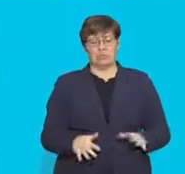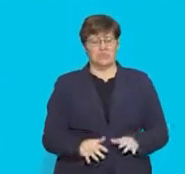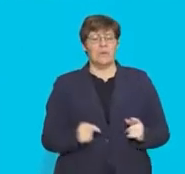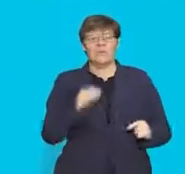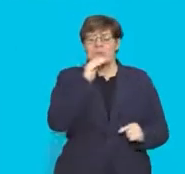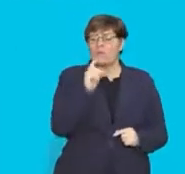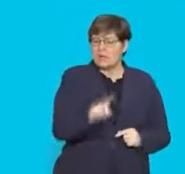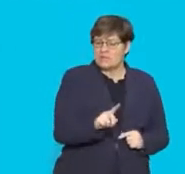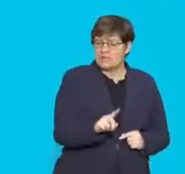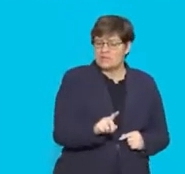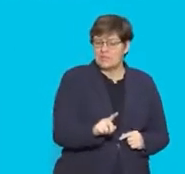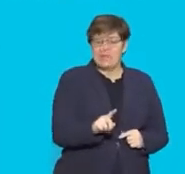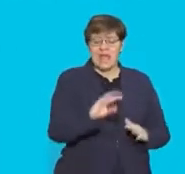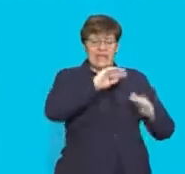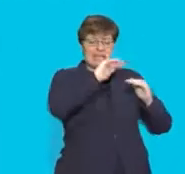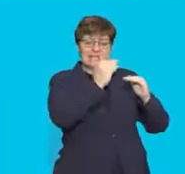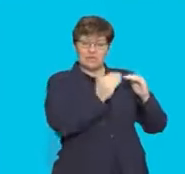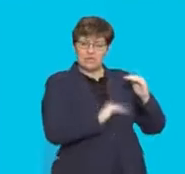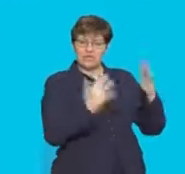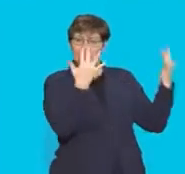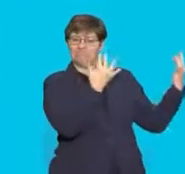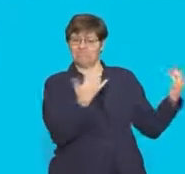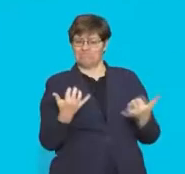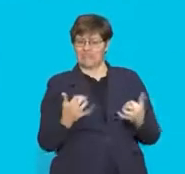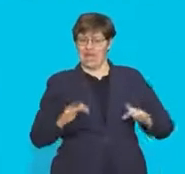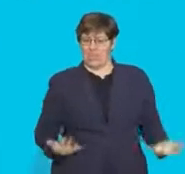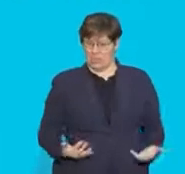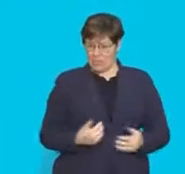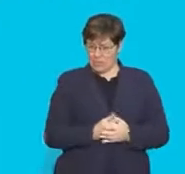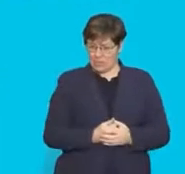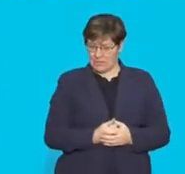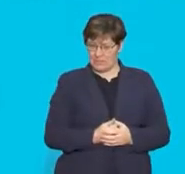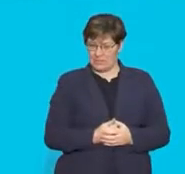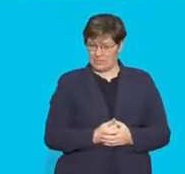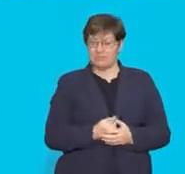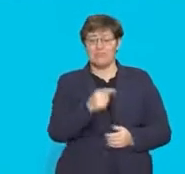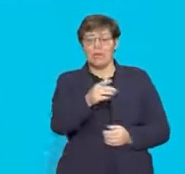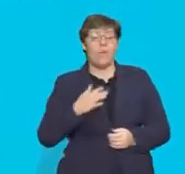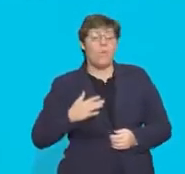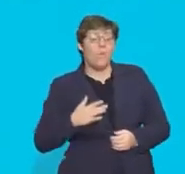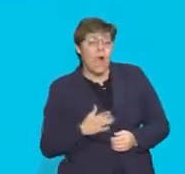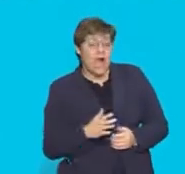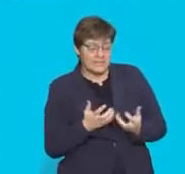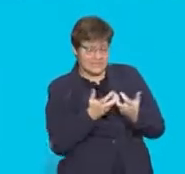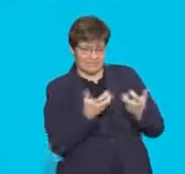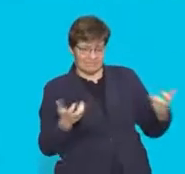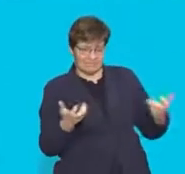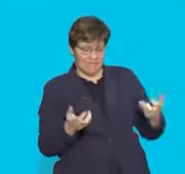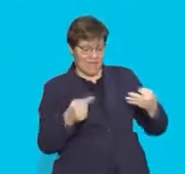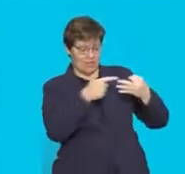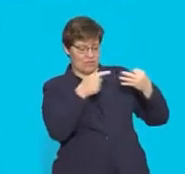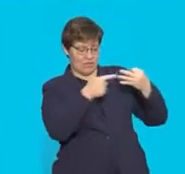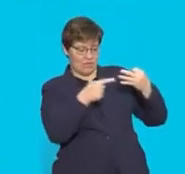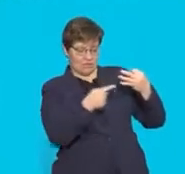do the depreciation calculation? I want you to separate it into three